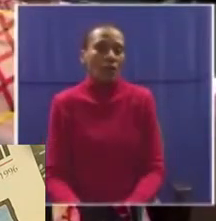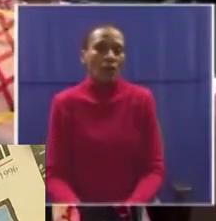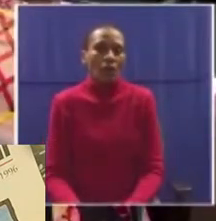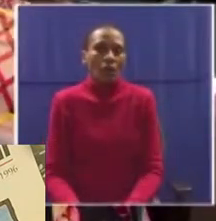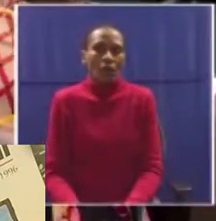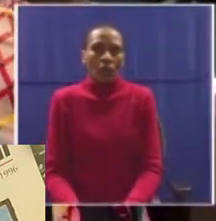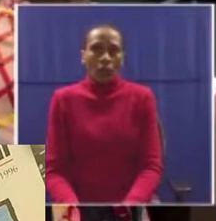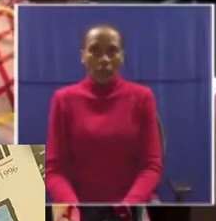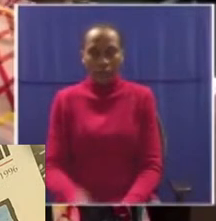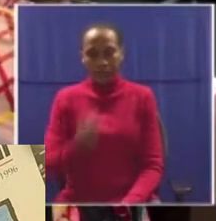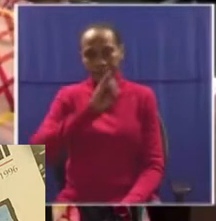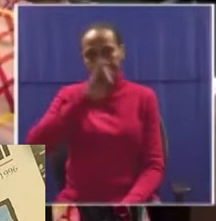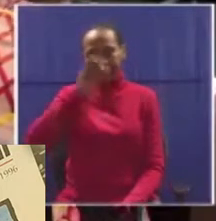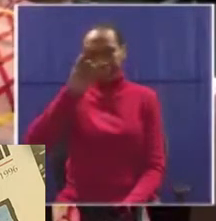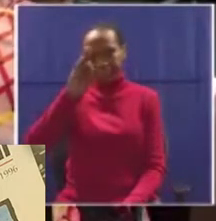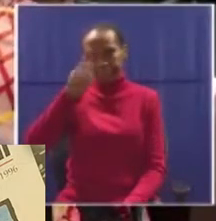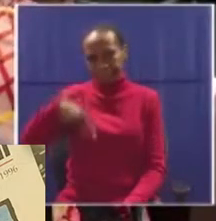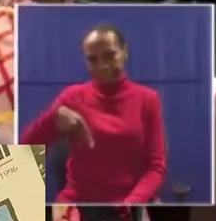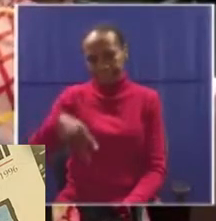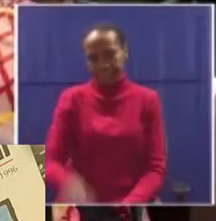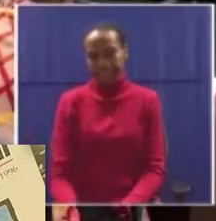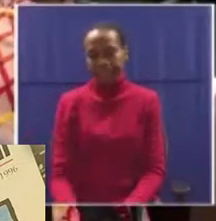the ifp